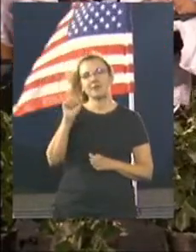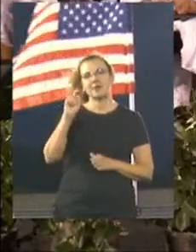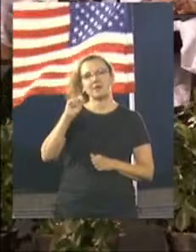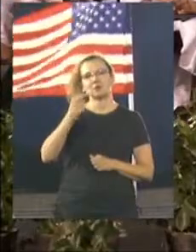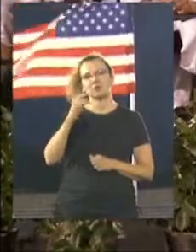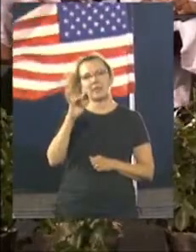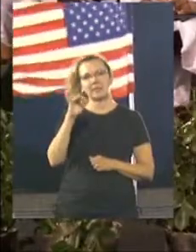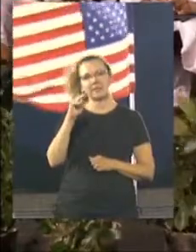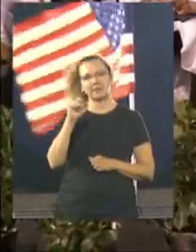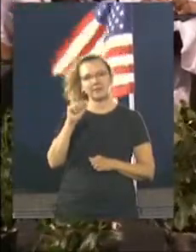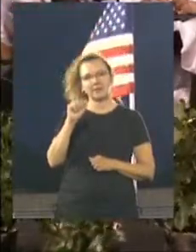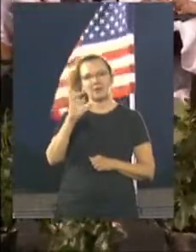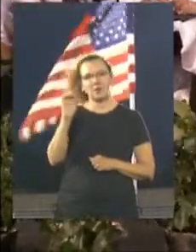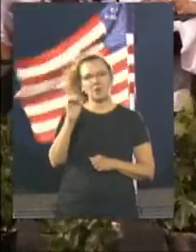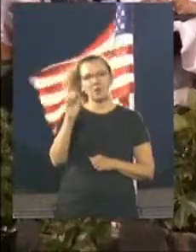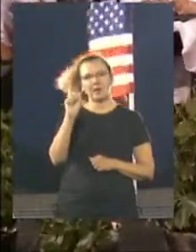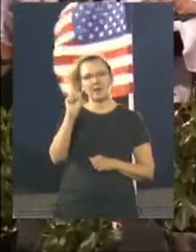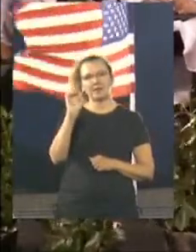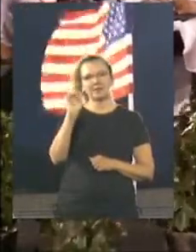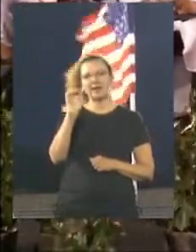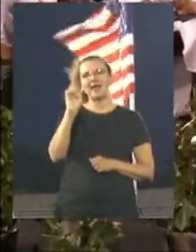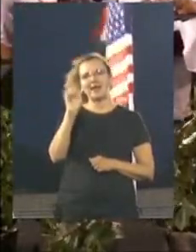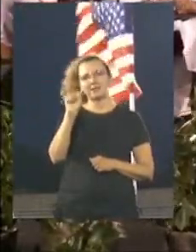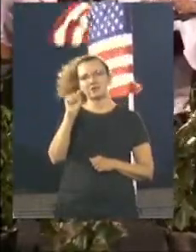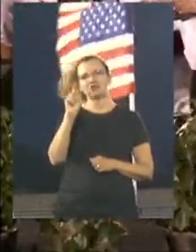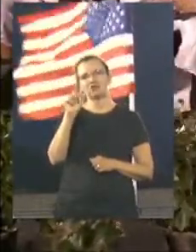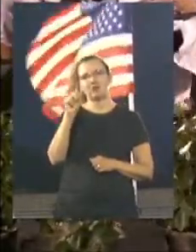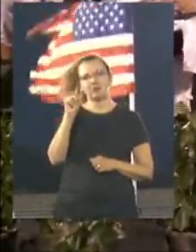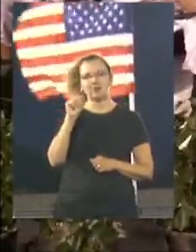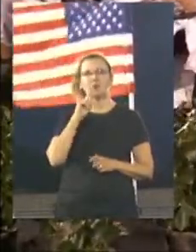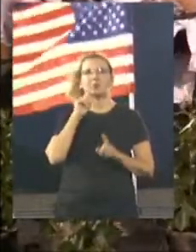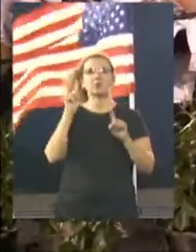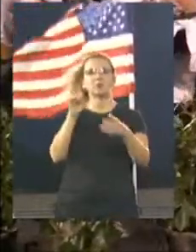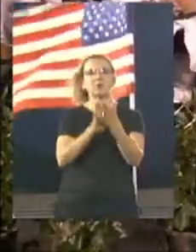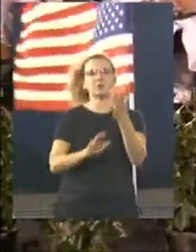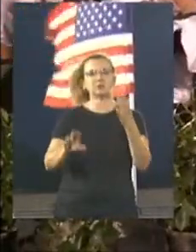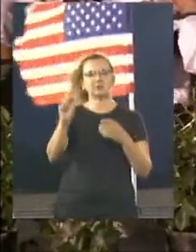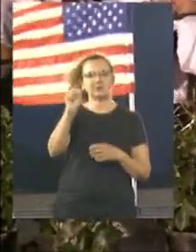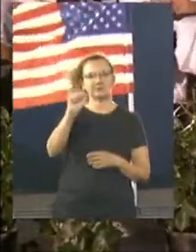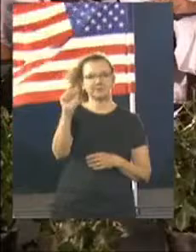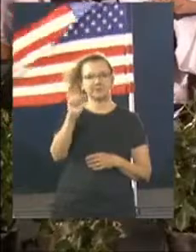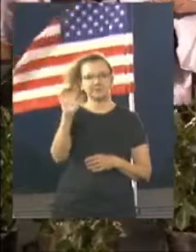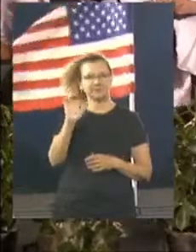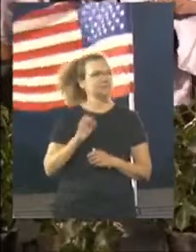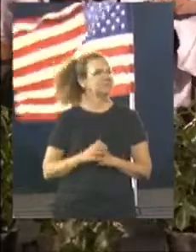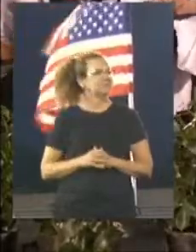Angelina O. Estrada will be attending San Antonio College.